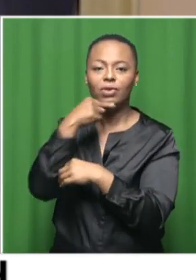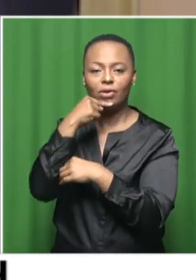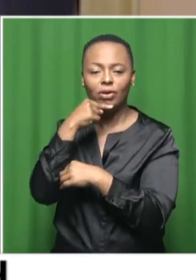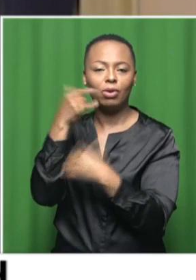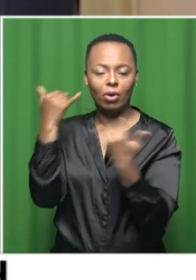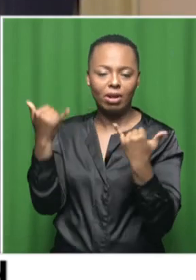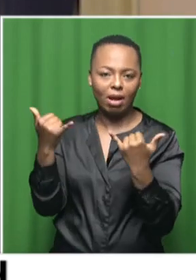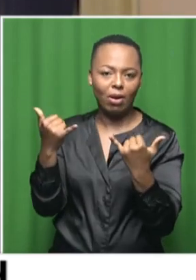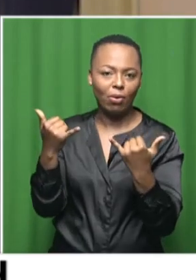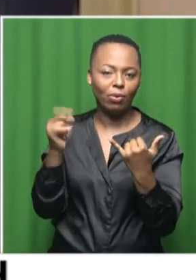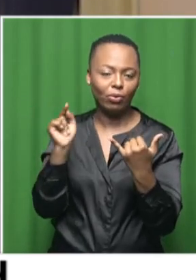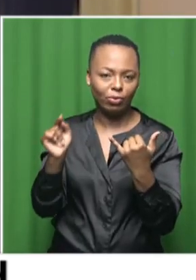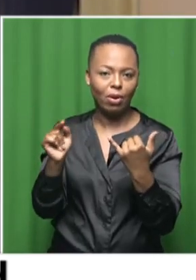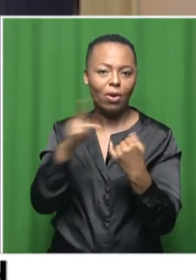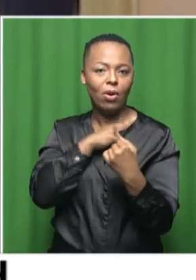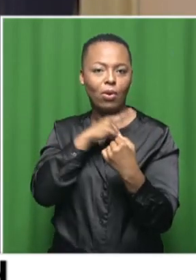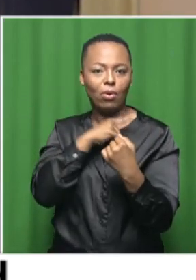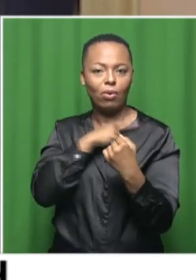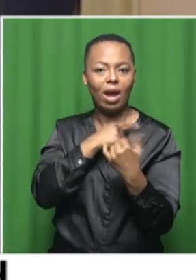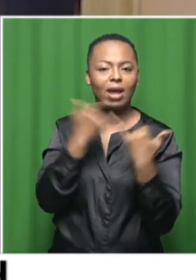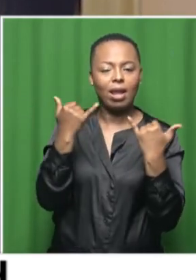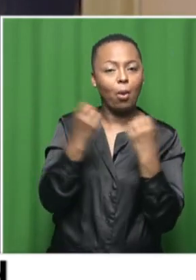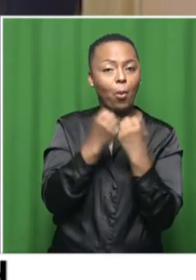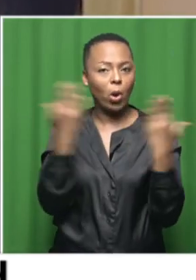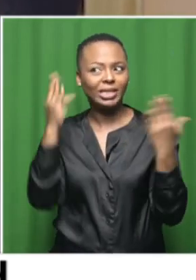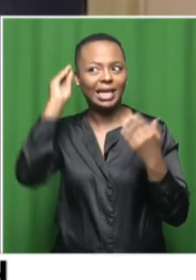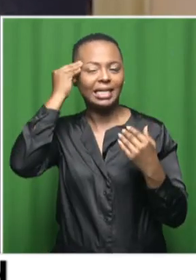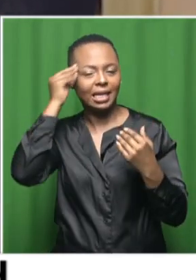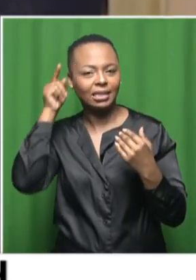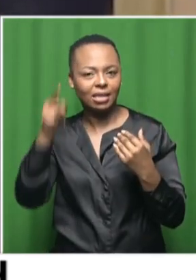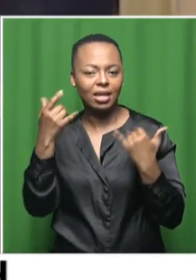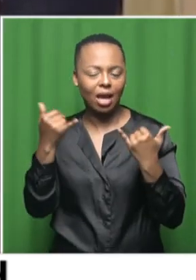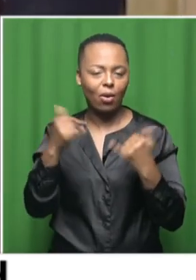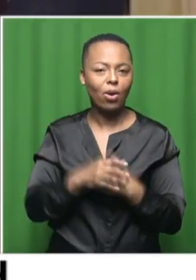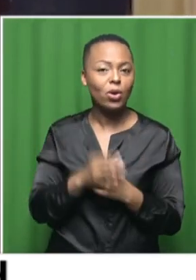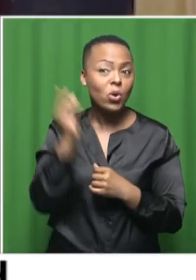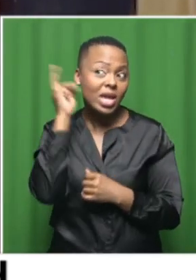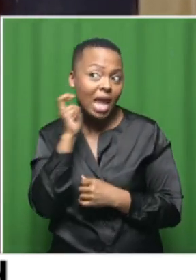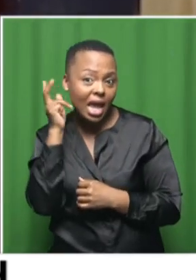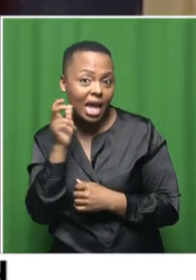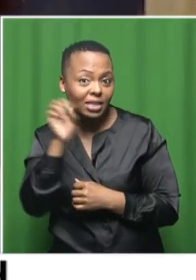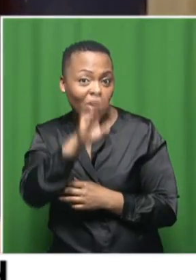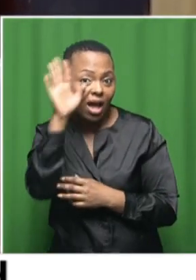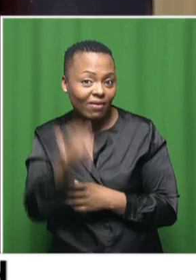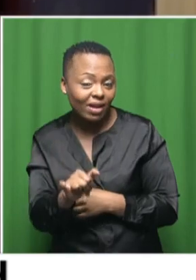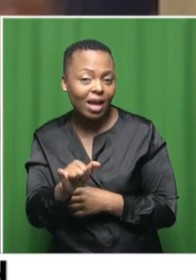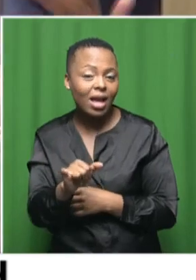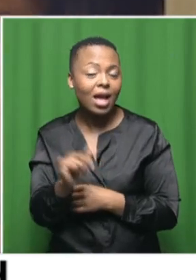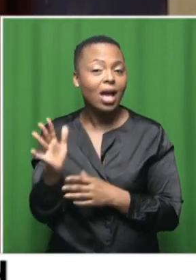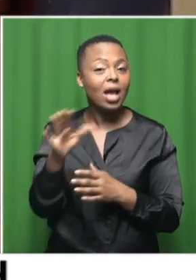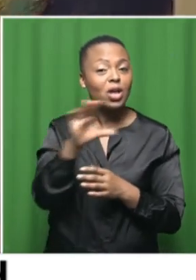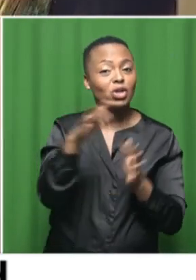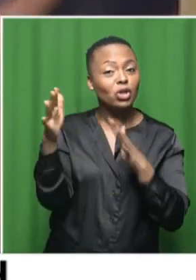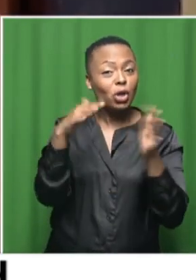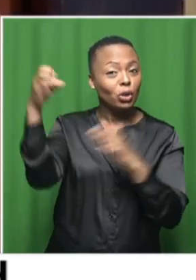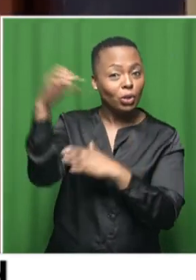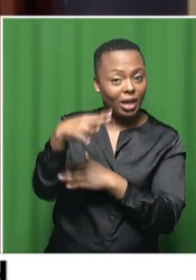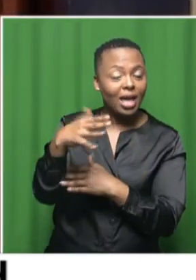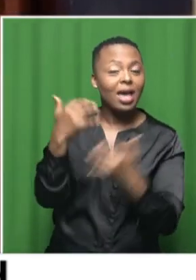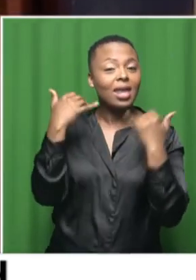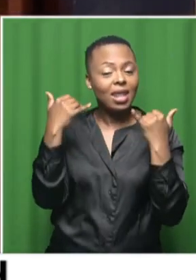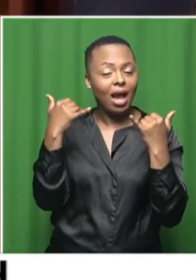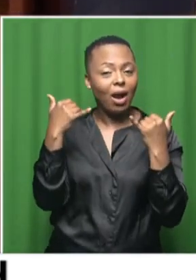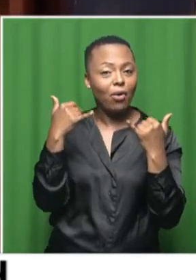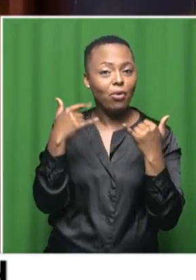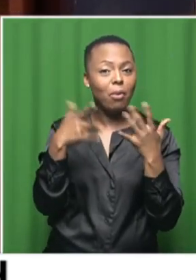here for now. But very interesting. And you heard it there, South Africa. Did you know these solar panels that we are all now running